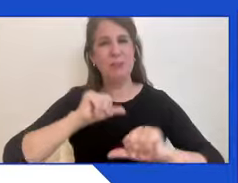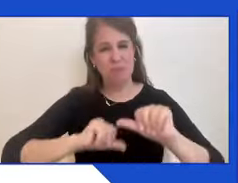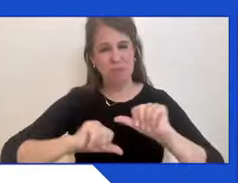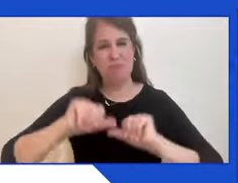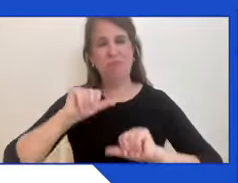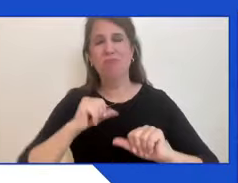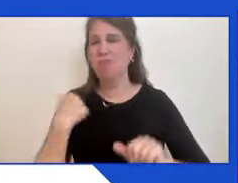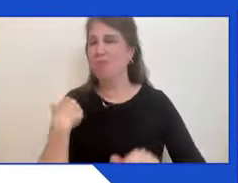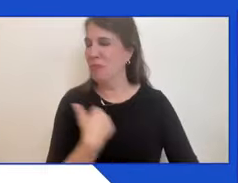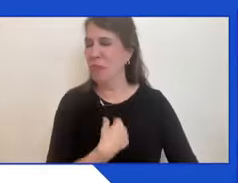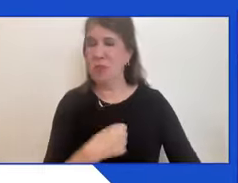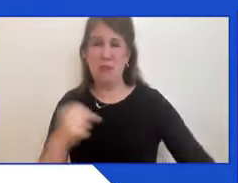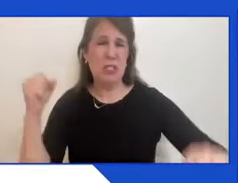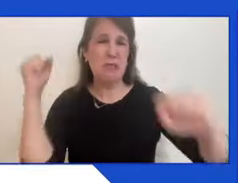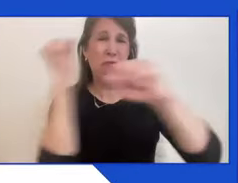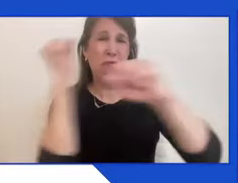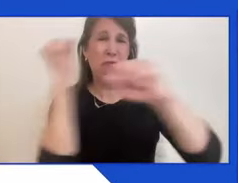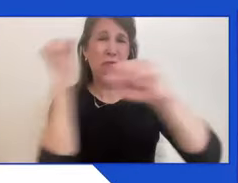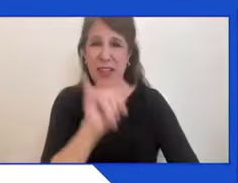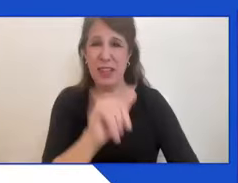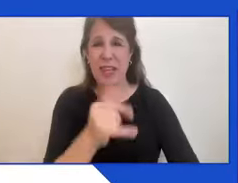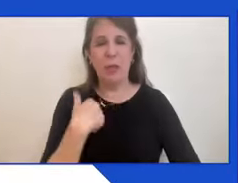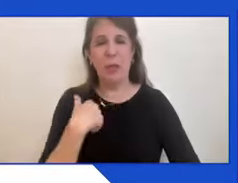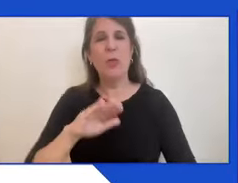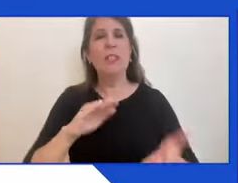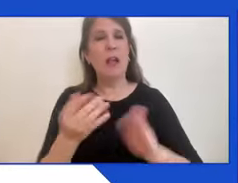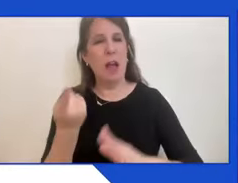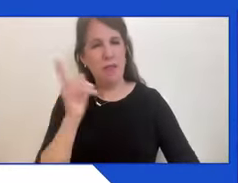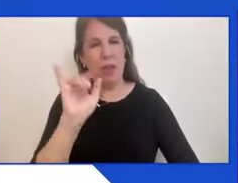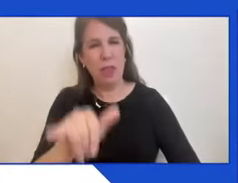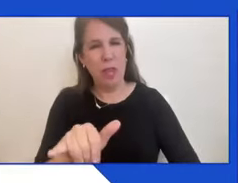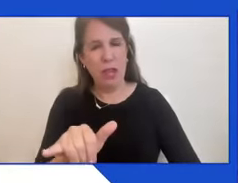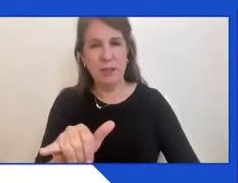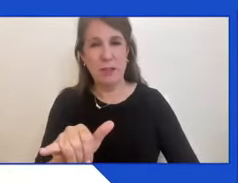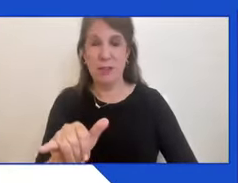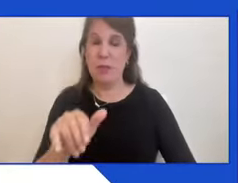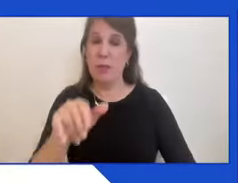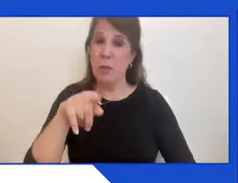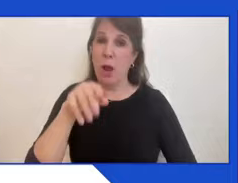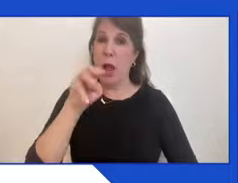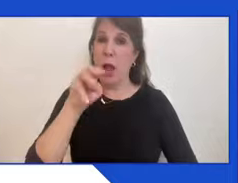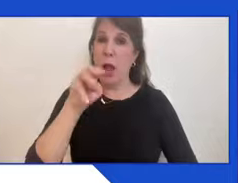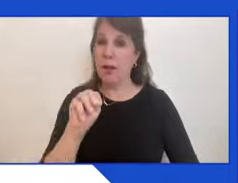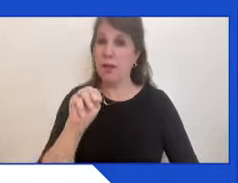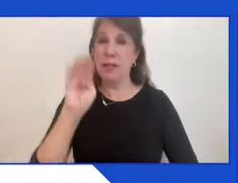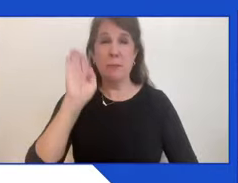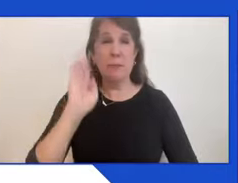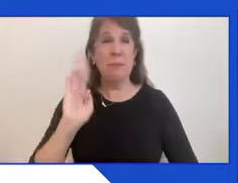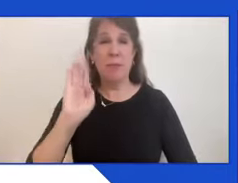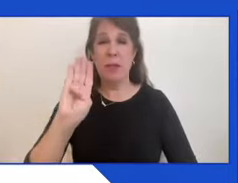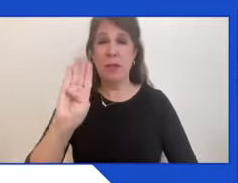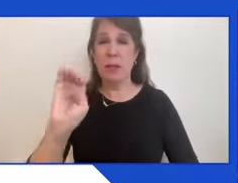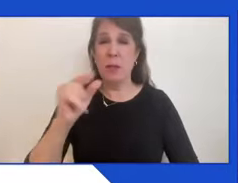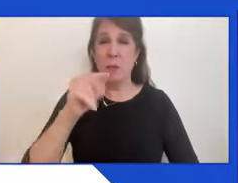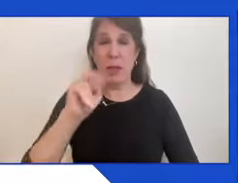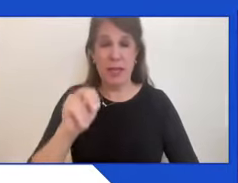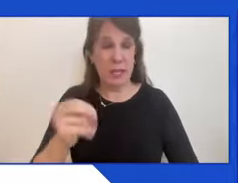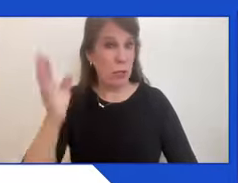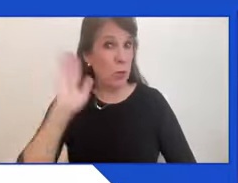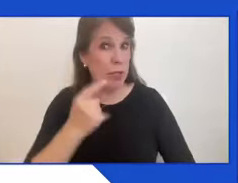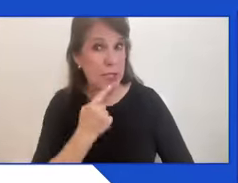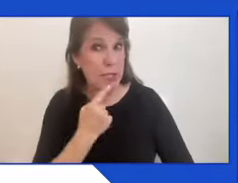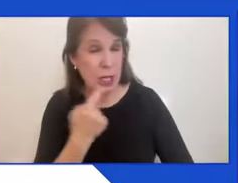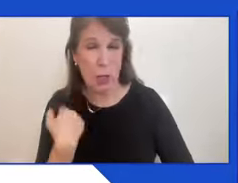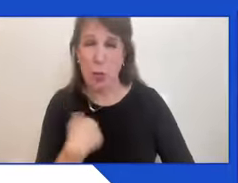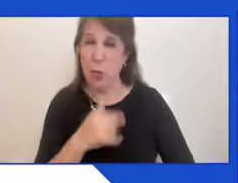We fought for it. We died for it. As Prime Minister Begin once proclaimed, we will forever